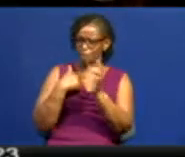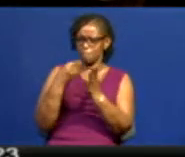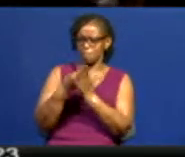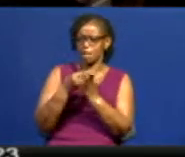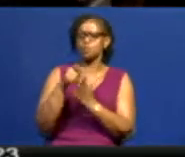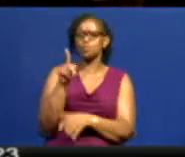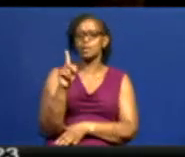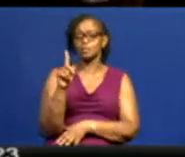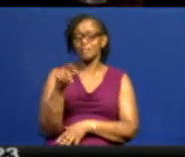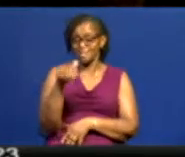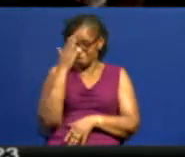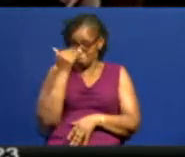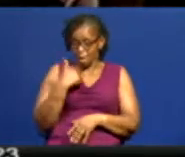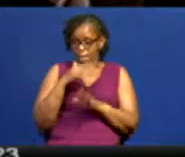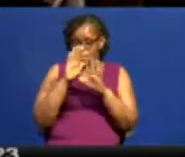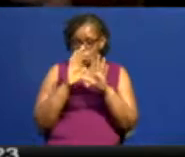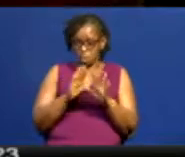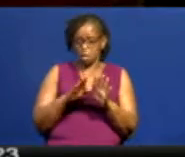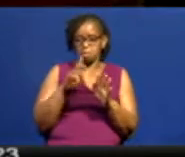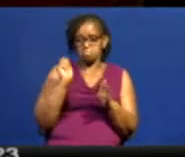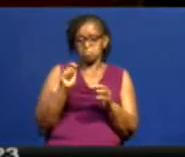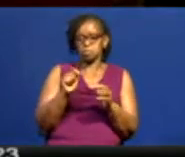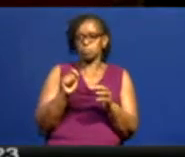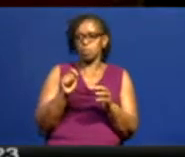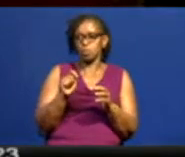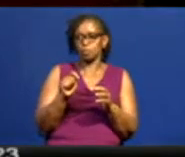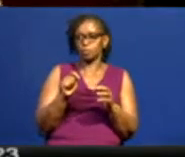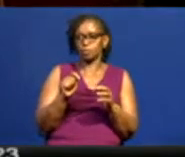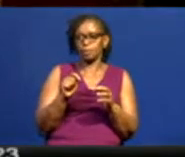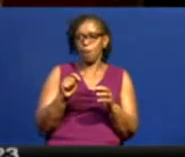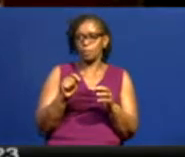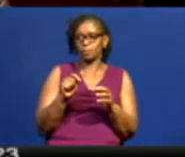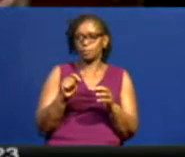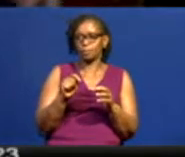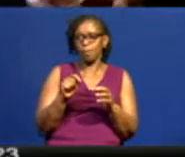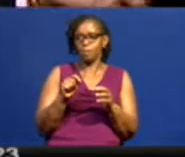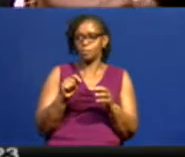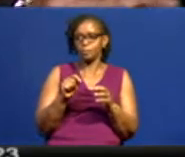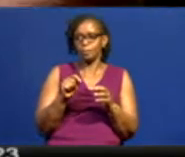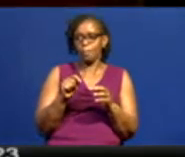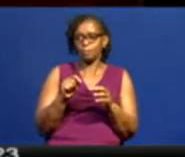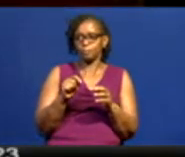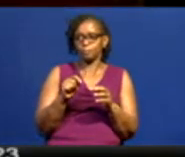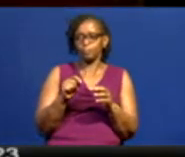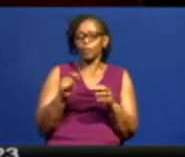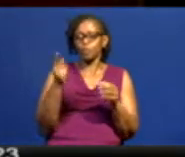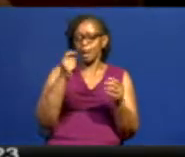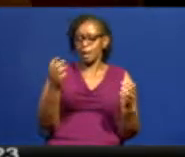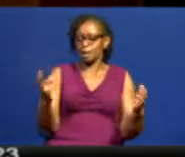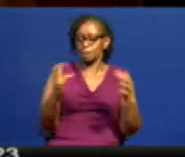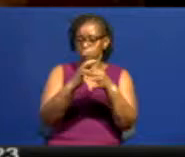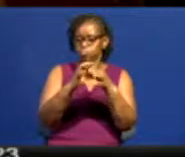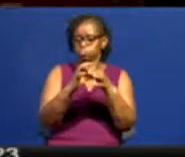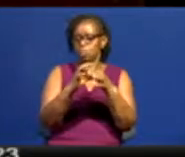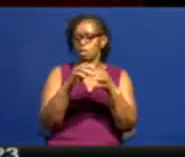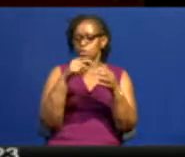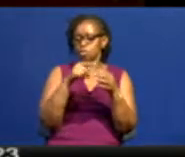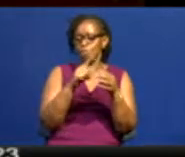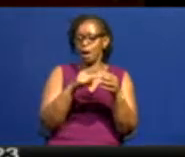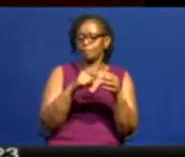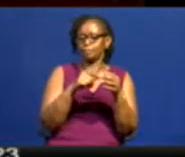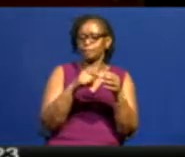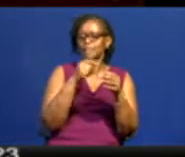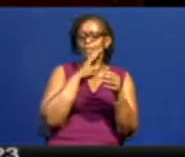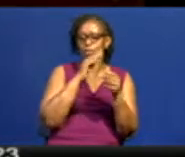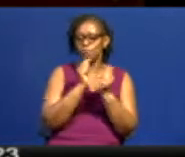to ensure that now you can net off your liabilities on other taxes. But you may